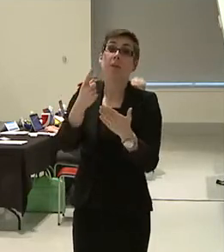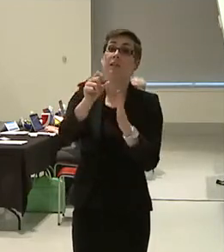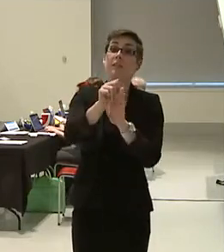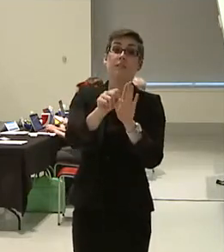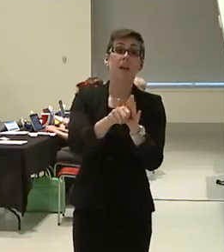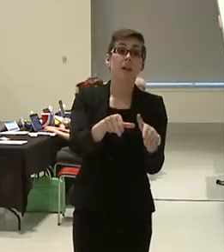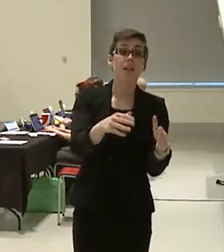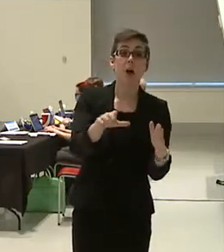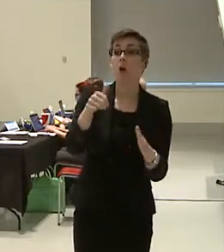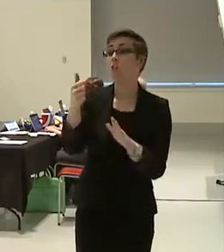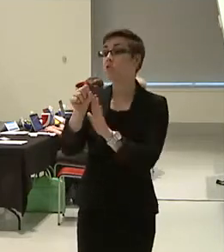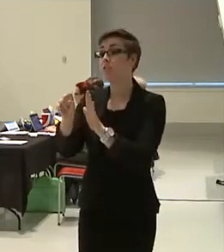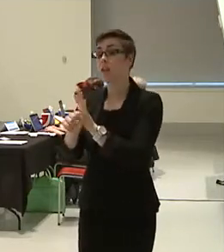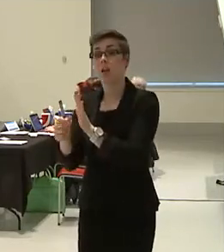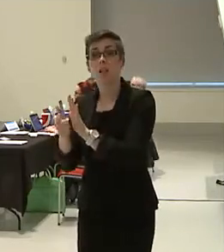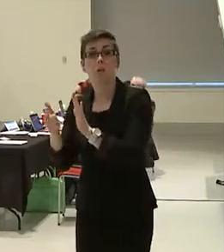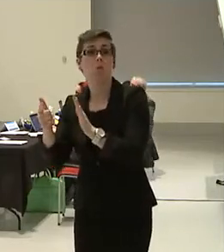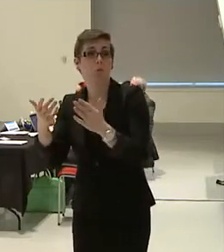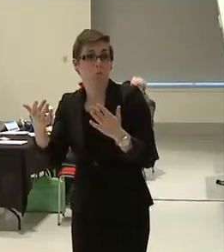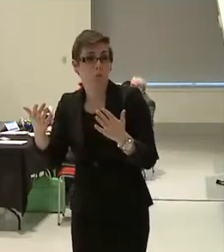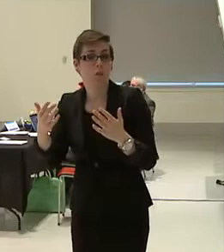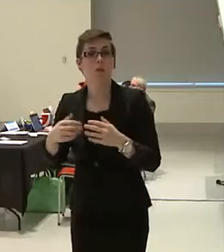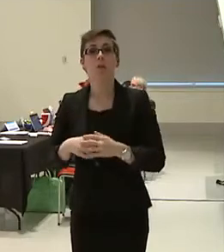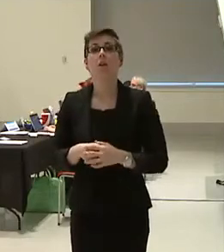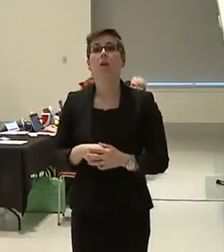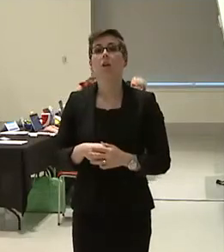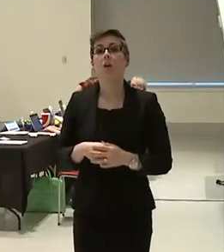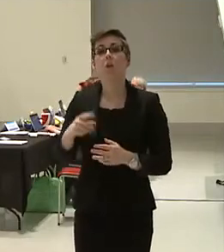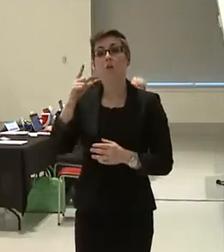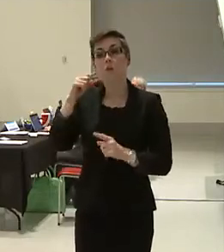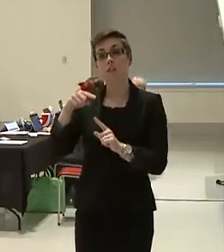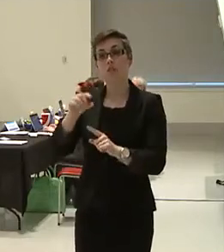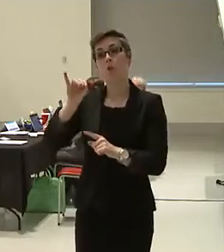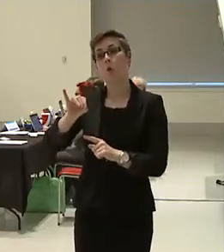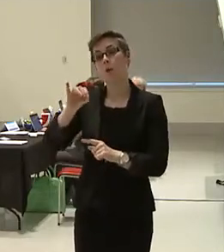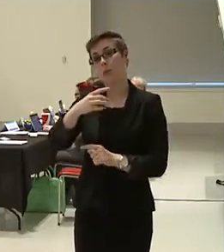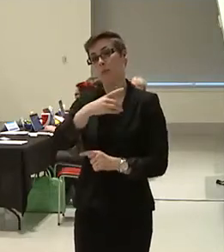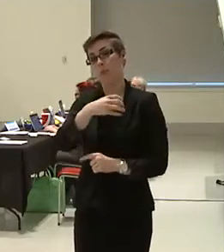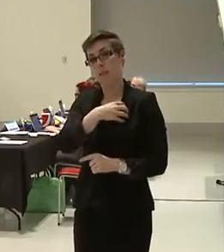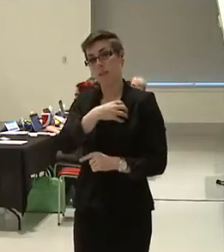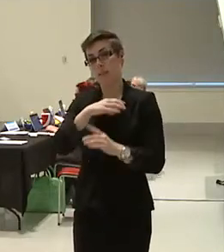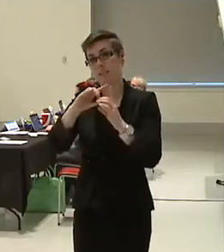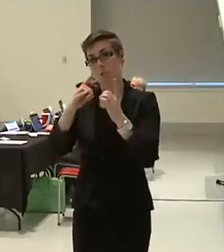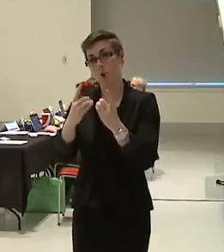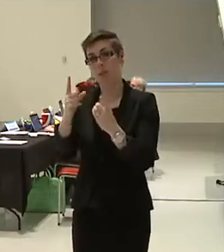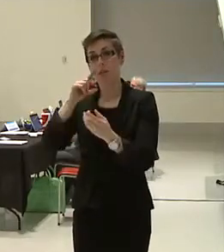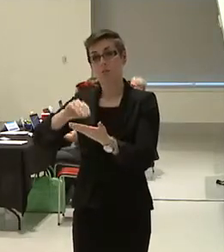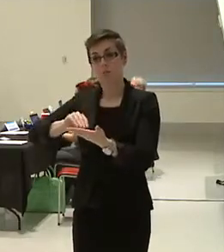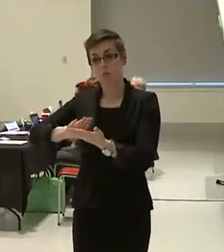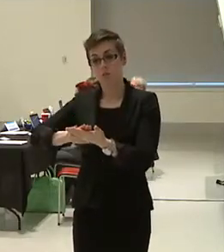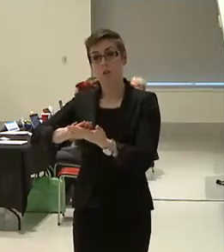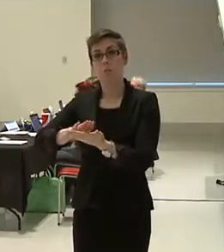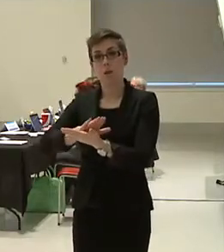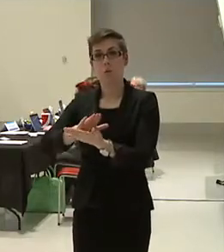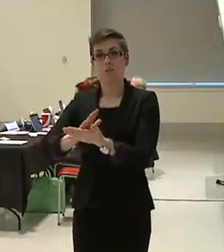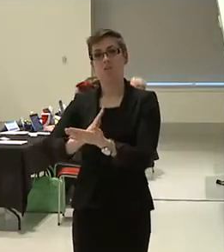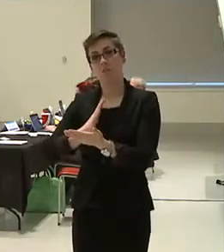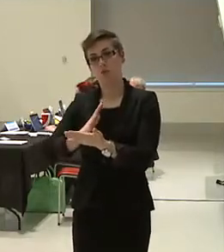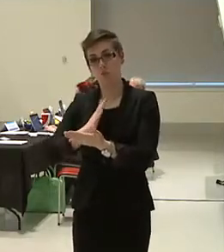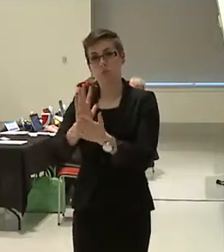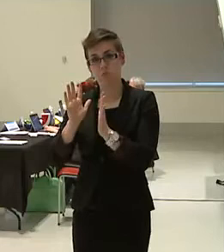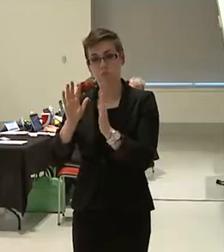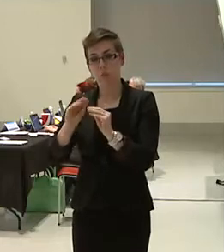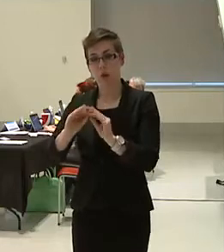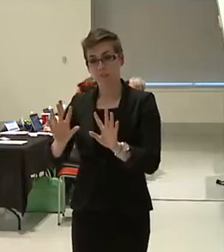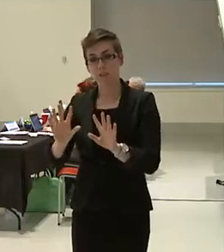necessarily. For example, with stop and frisk data, the Oakland Police Department takes down on paper, very efficiently, obviously,